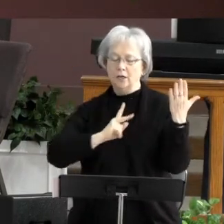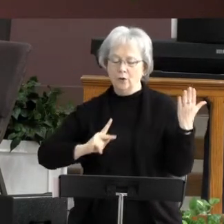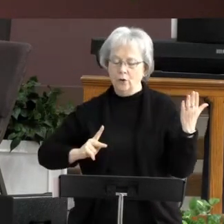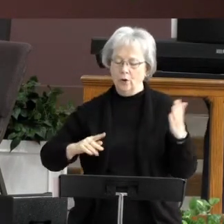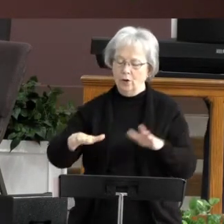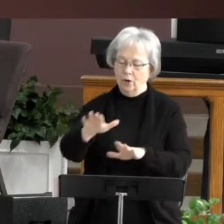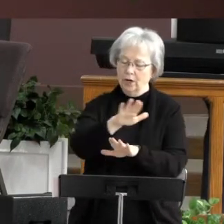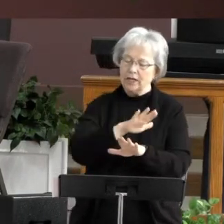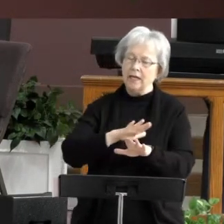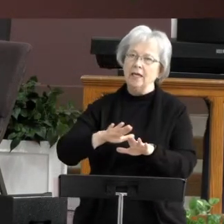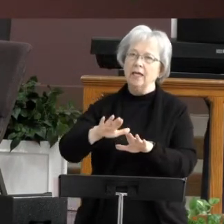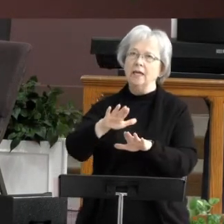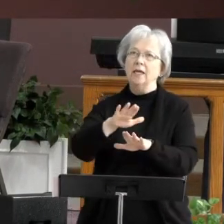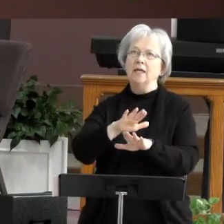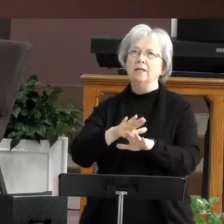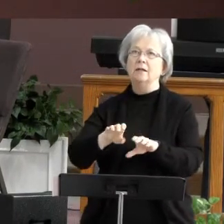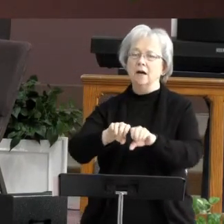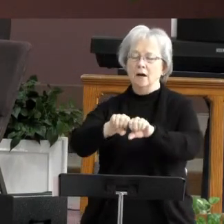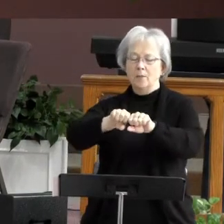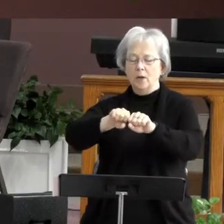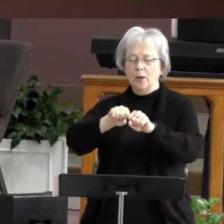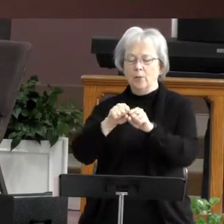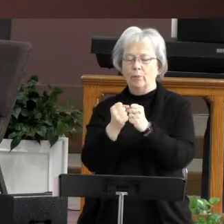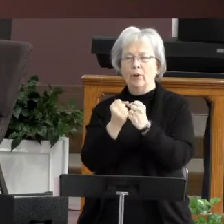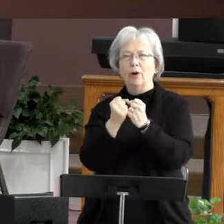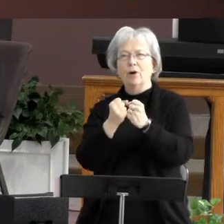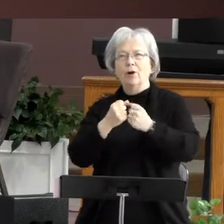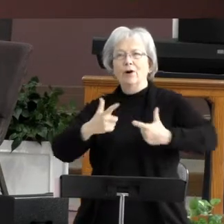In Your kingdom,